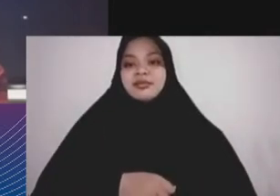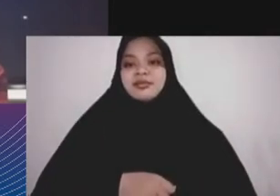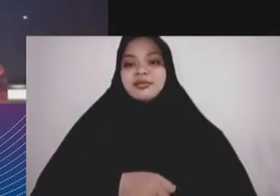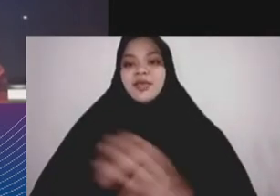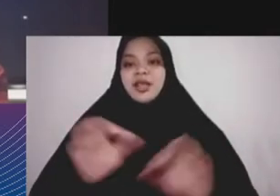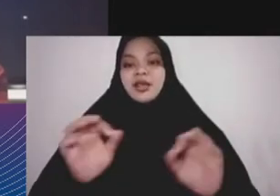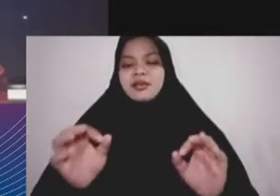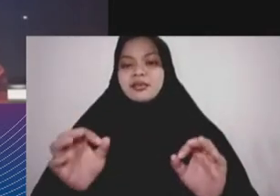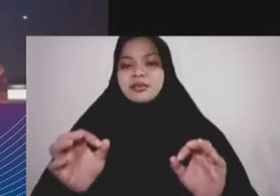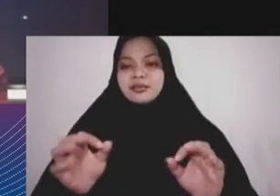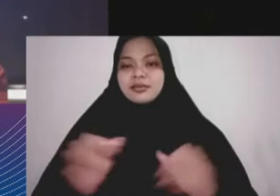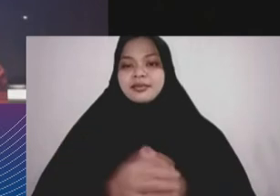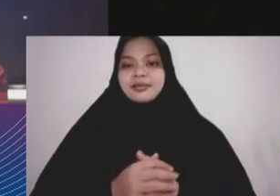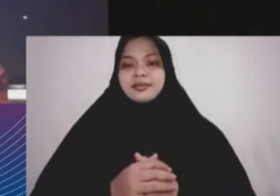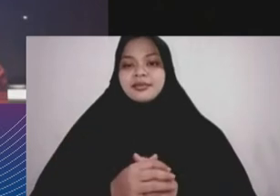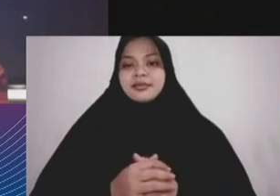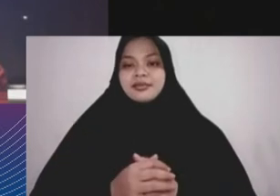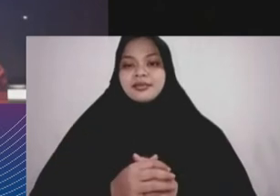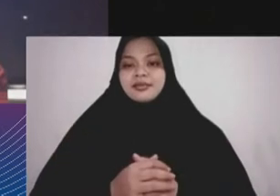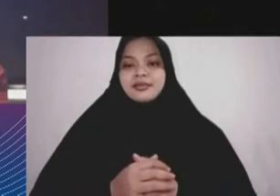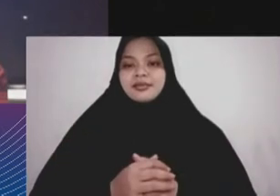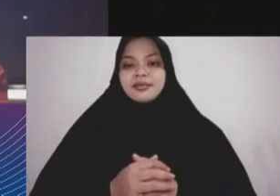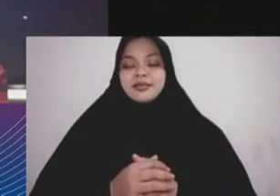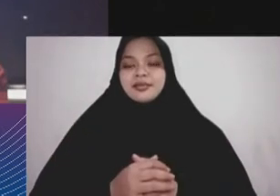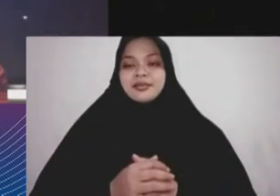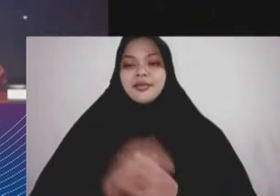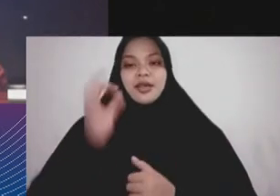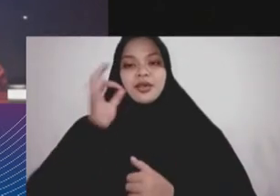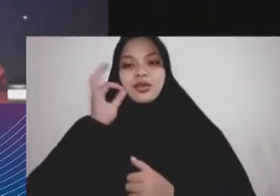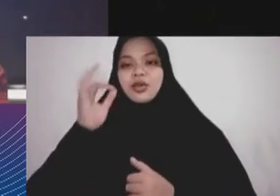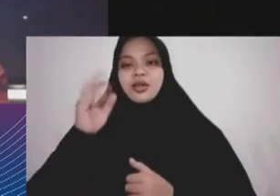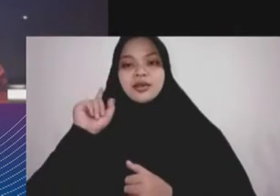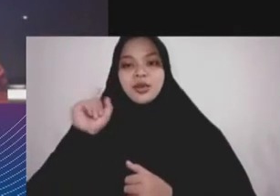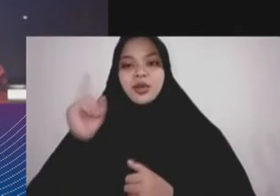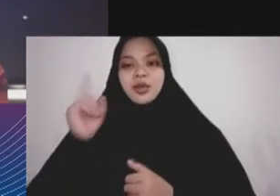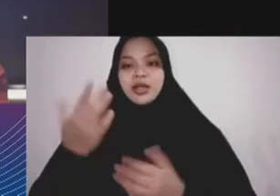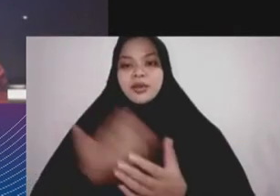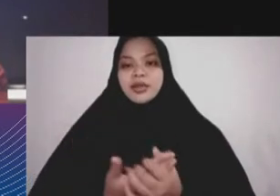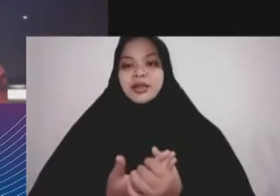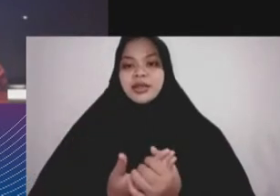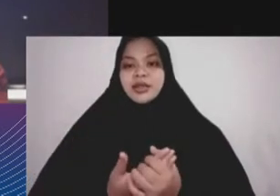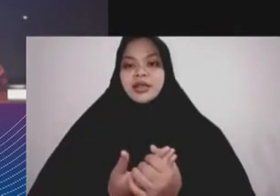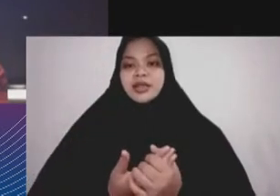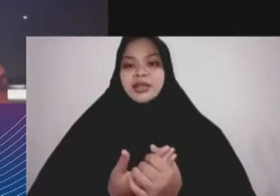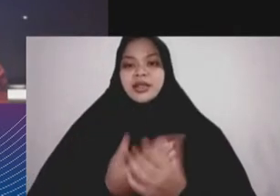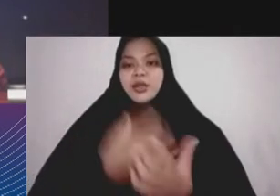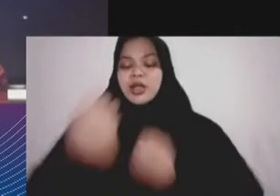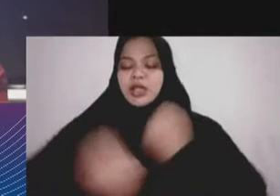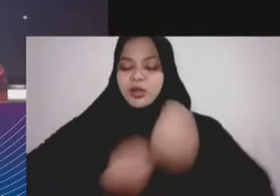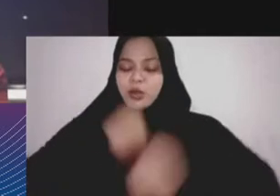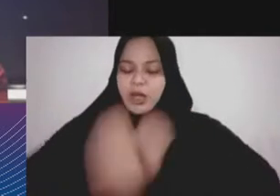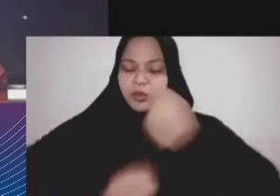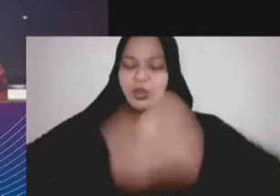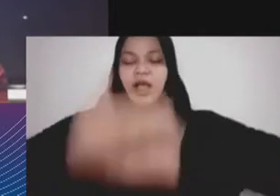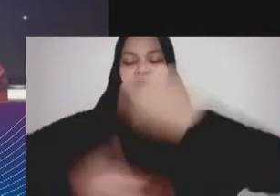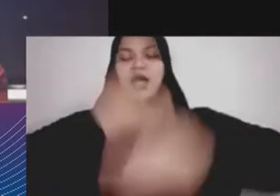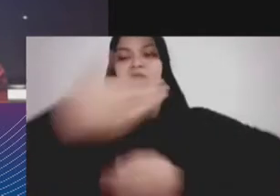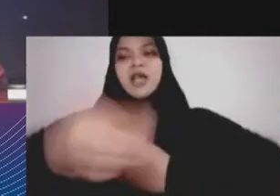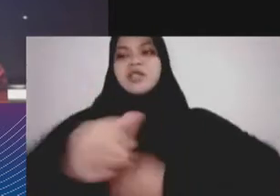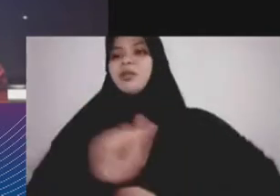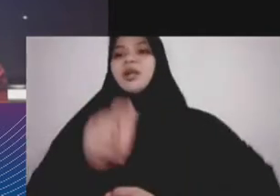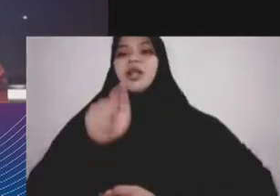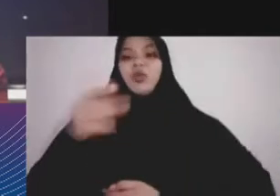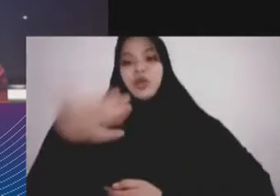something related to the brain. How about to do it again and again and again like that? Maybe, you know, they